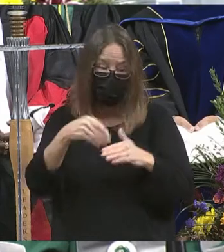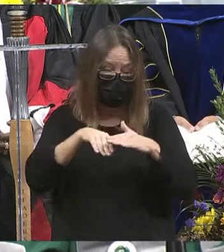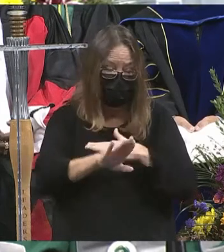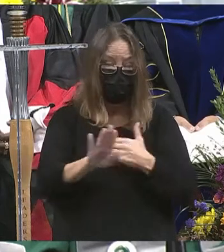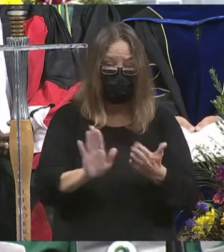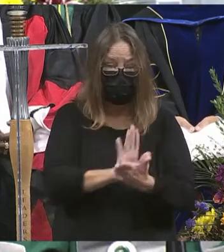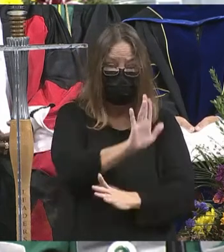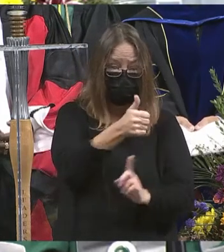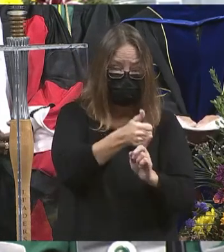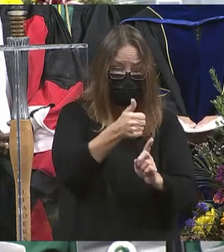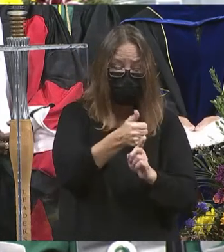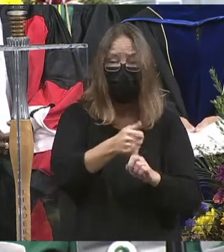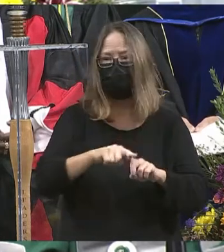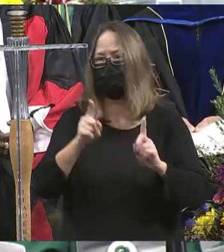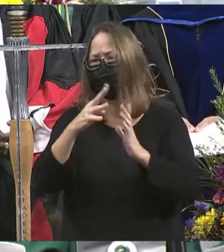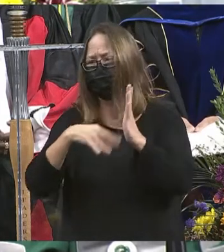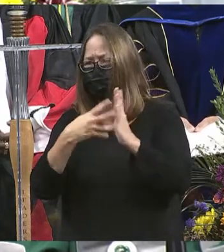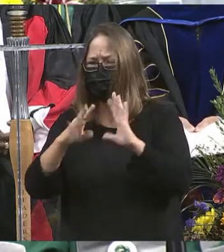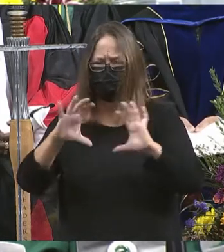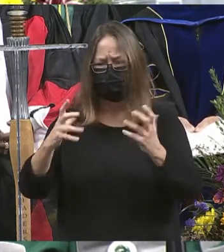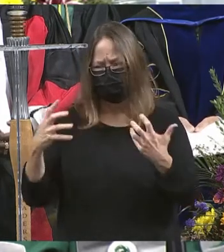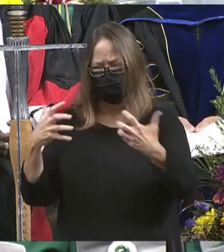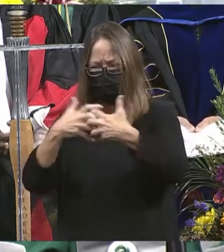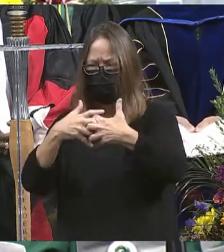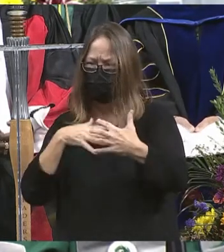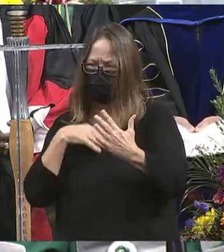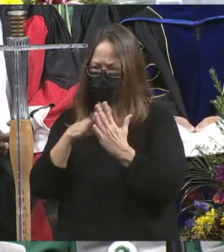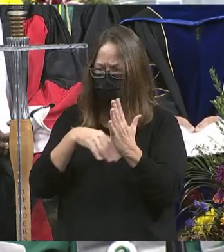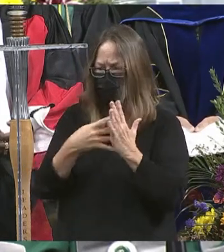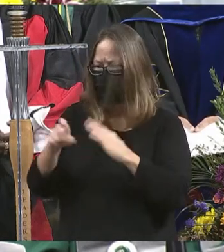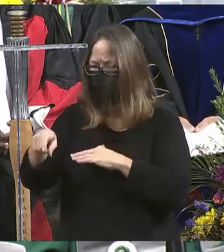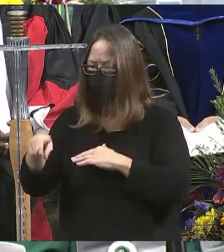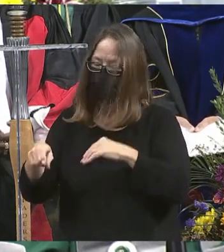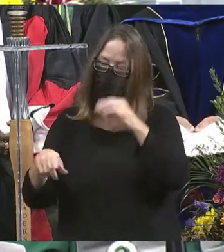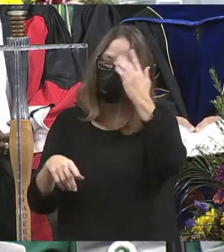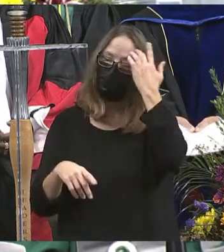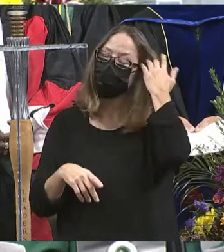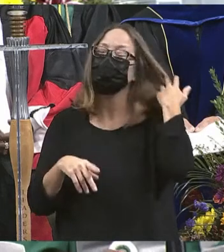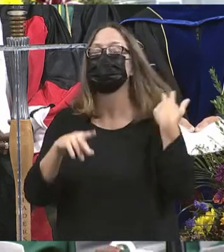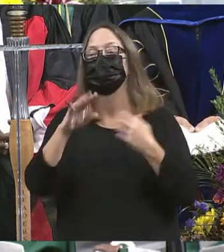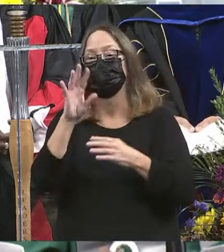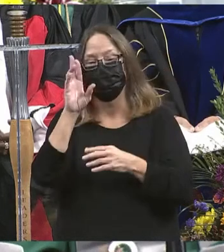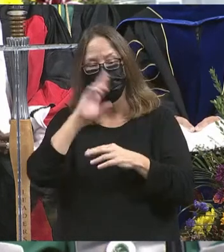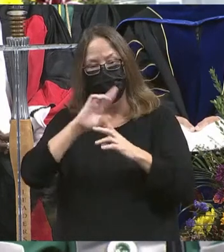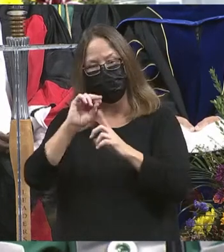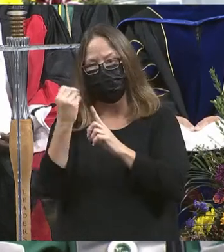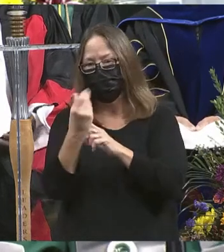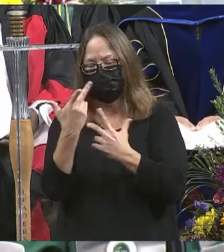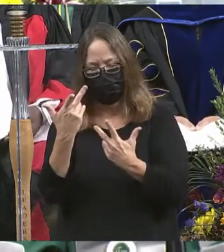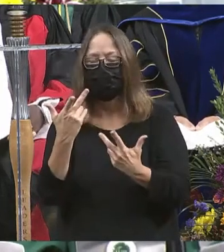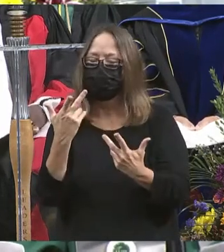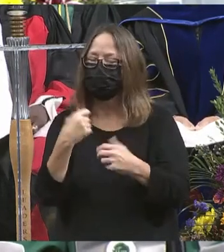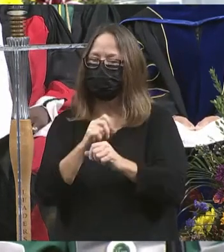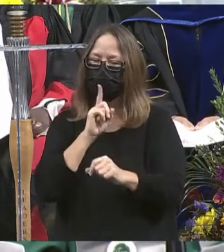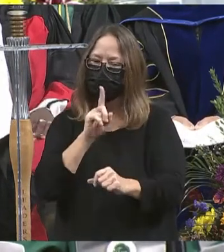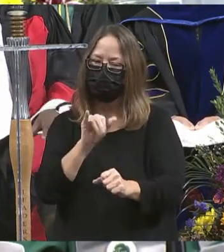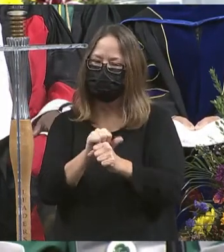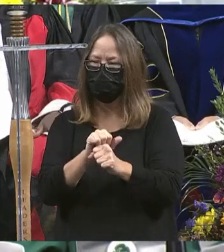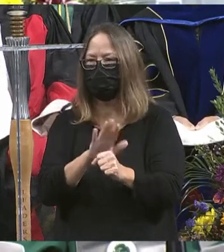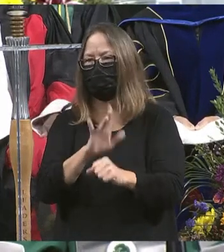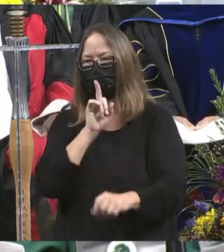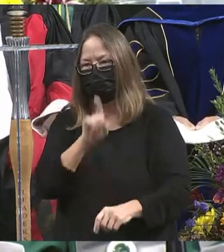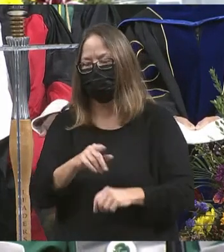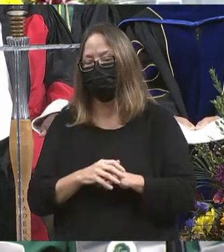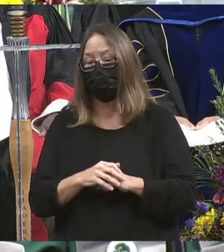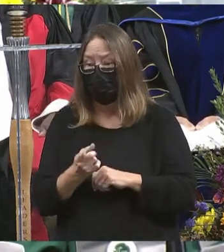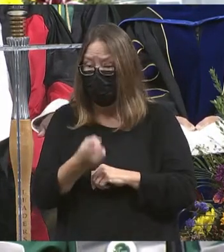college, but scheduling classes that would fit our needs. The freshman orientation only solidified that fact. One thing that